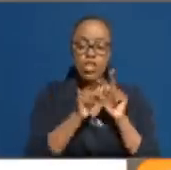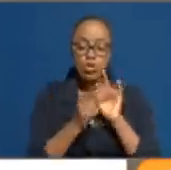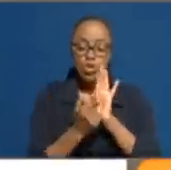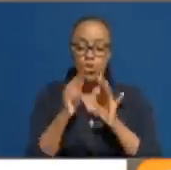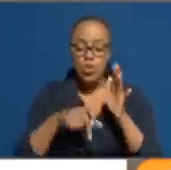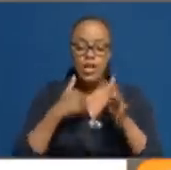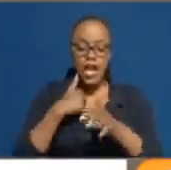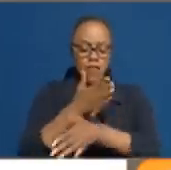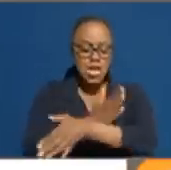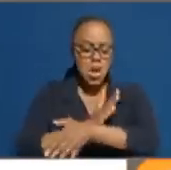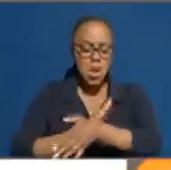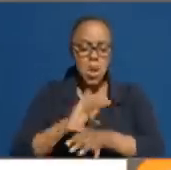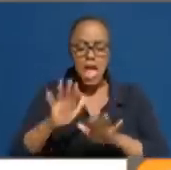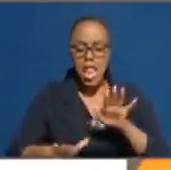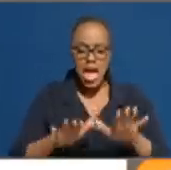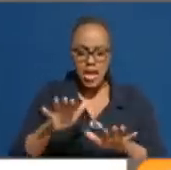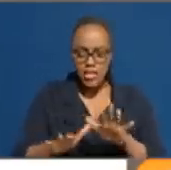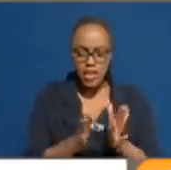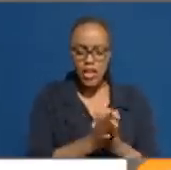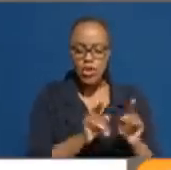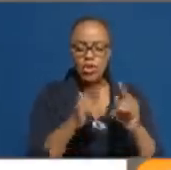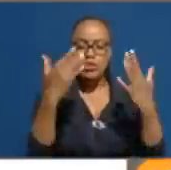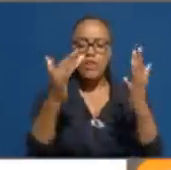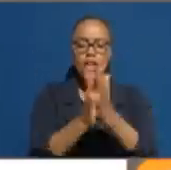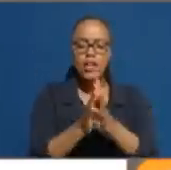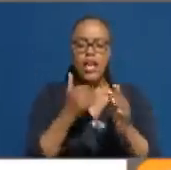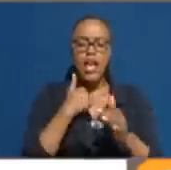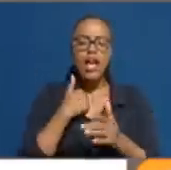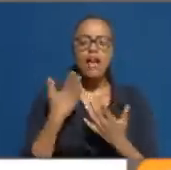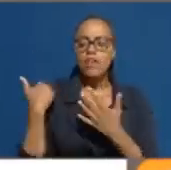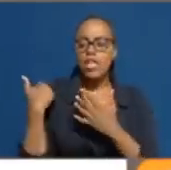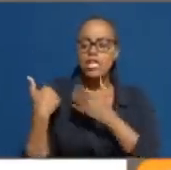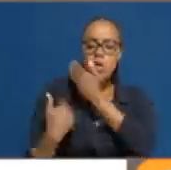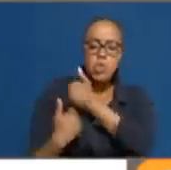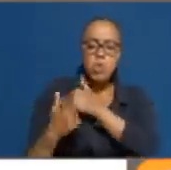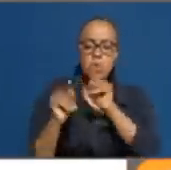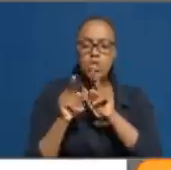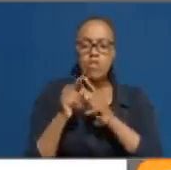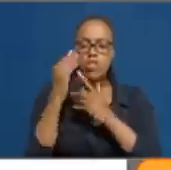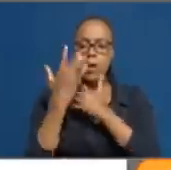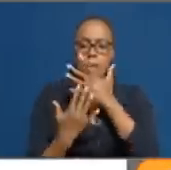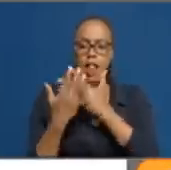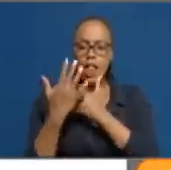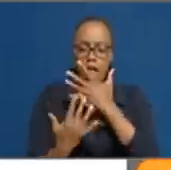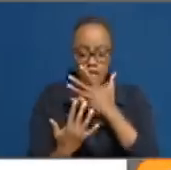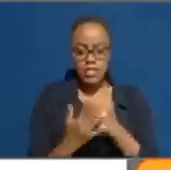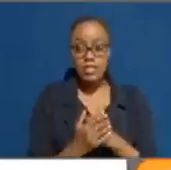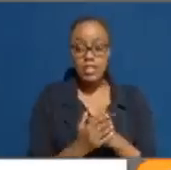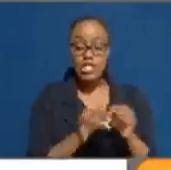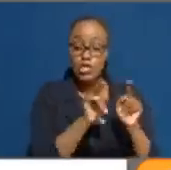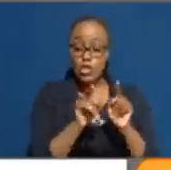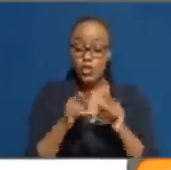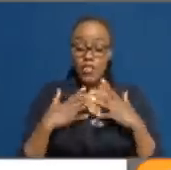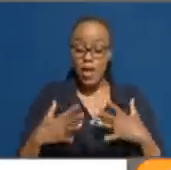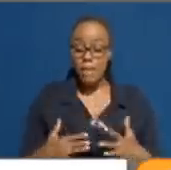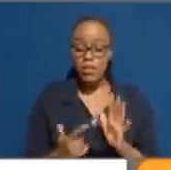that he had bruises on his legs, arms, and injuries on his shoulder caused by blunt force trauma. Samples from his